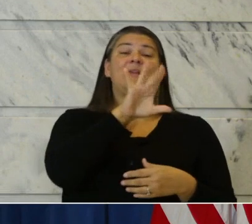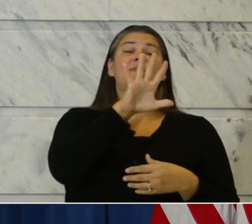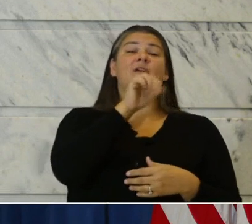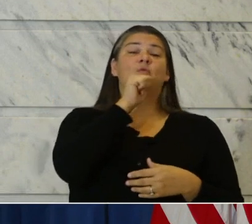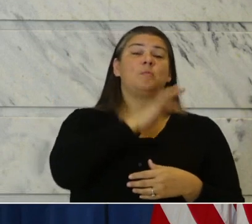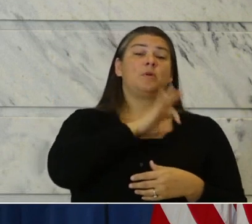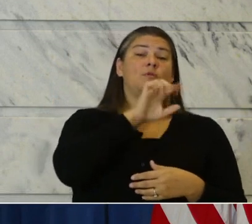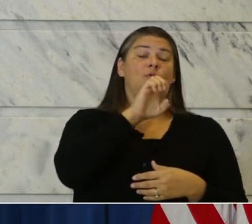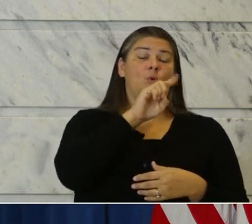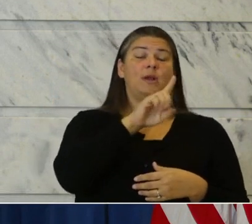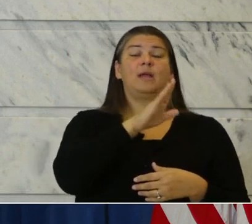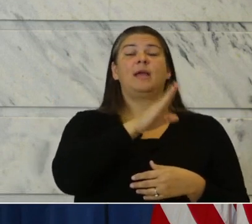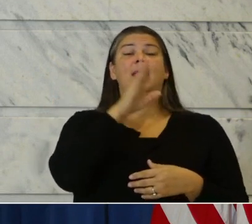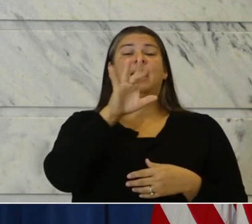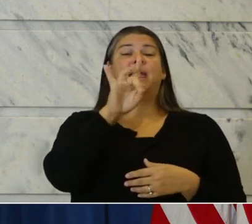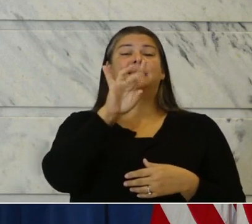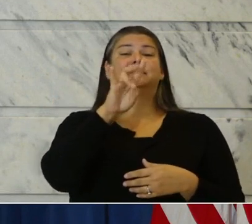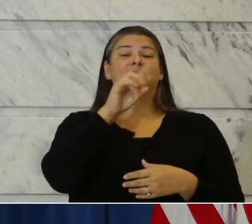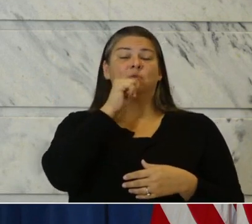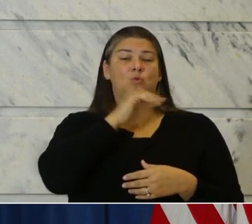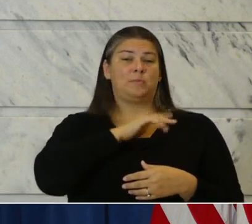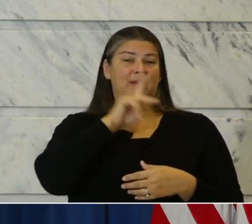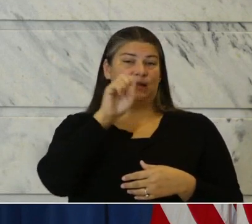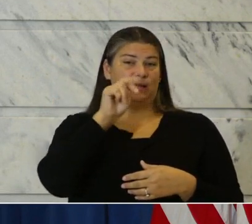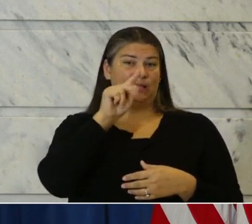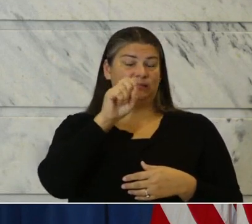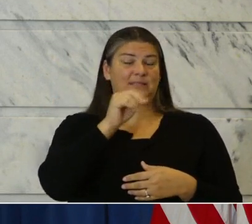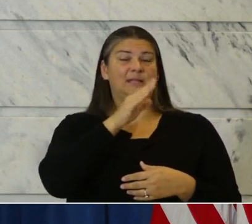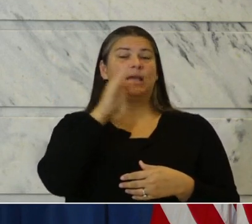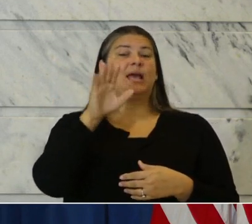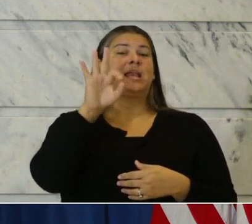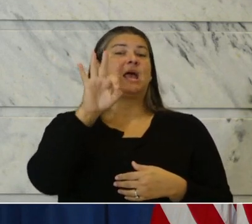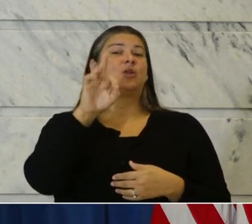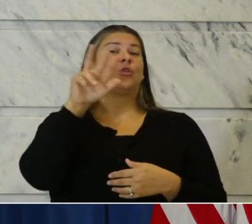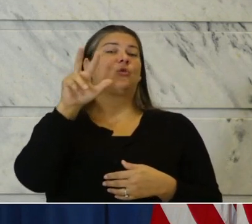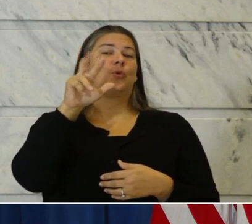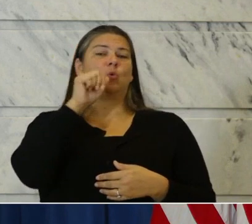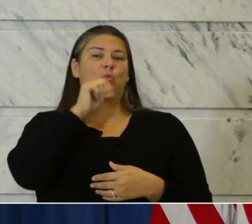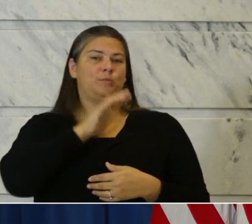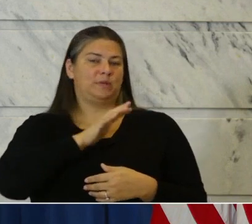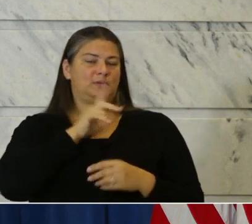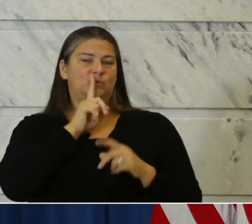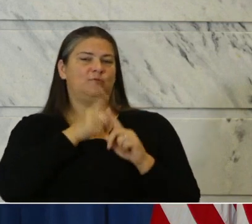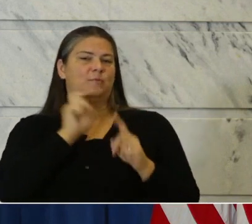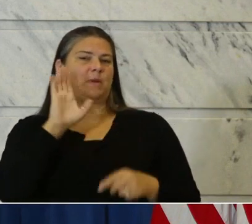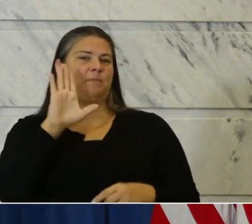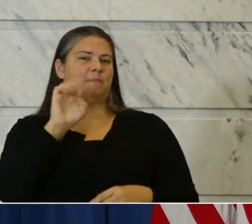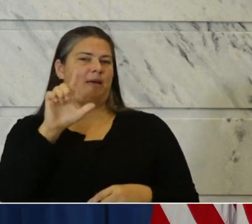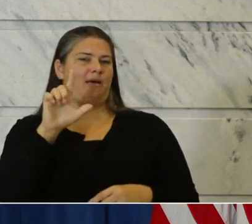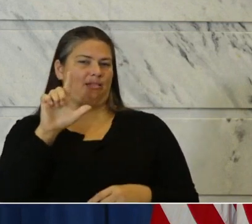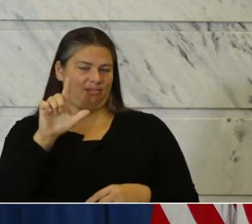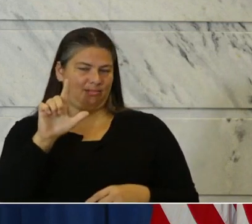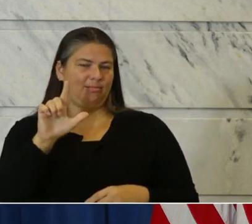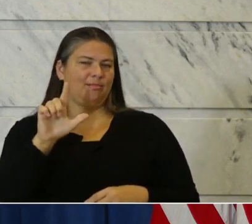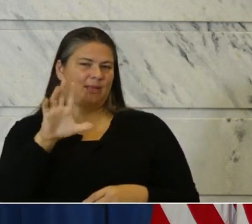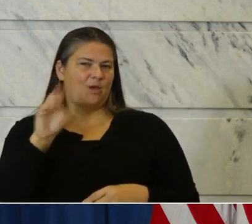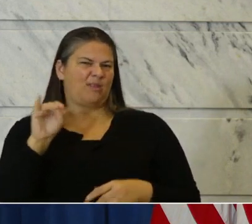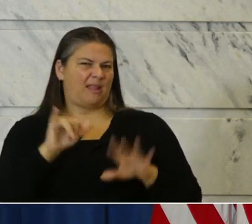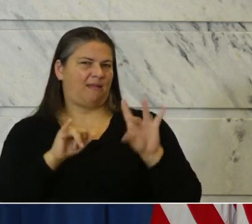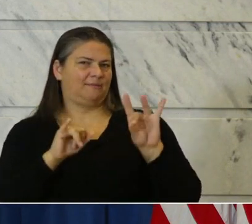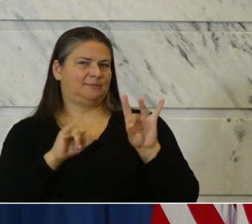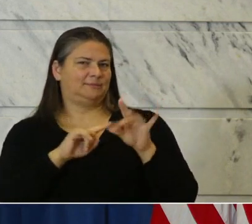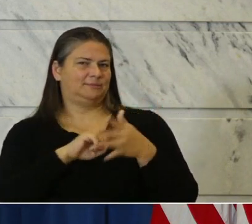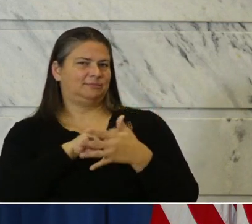an 87-year-old woman from Kenton, and a 93-year-old woman from Bell. Let's remember and